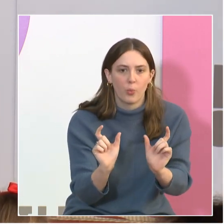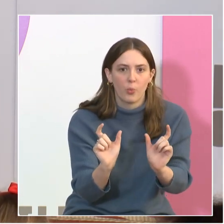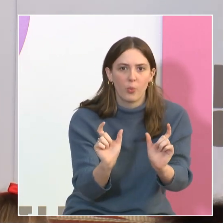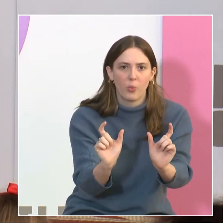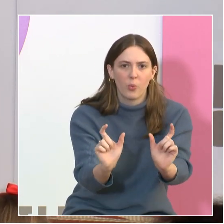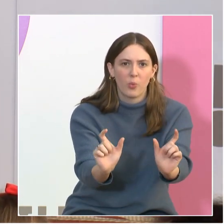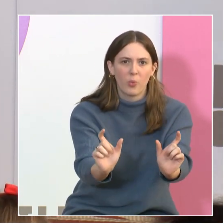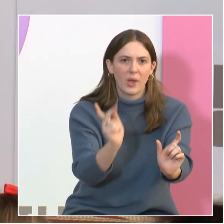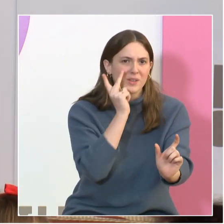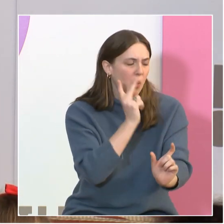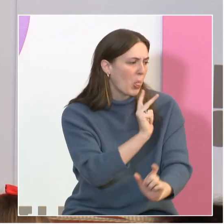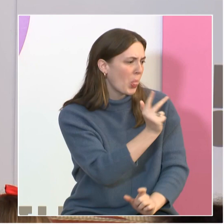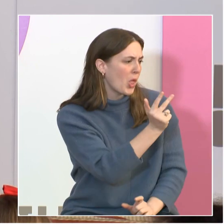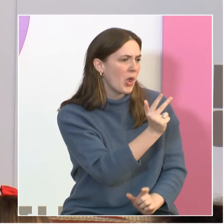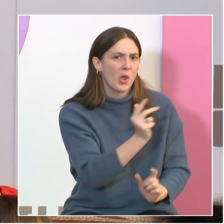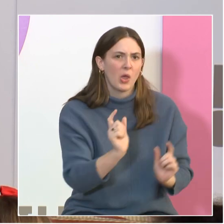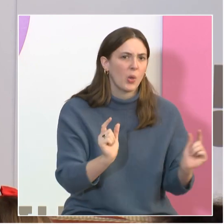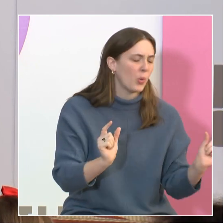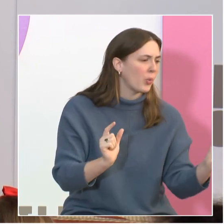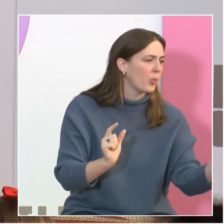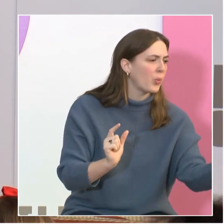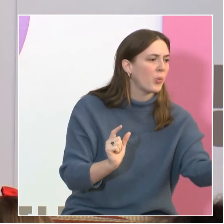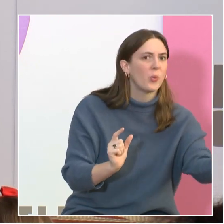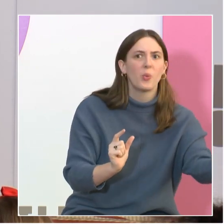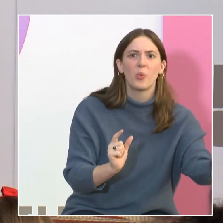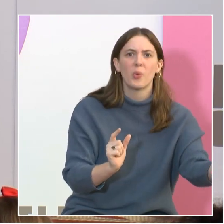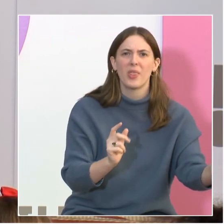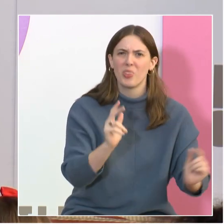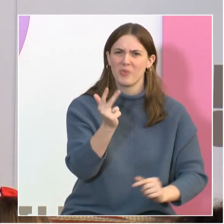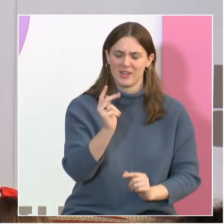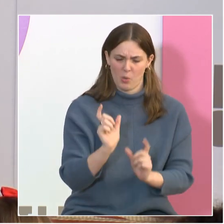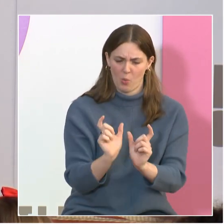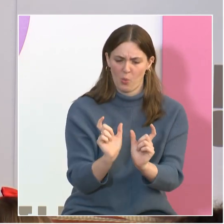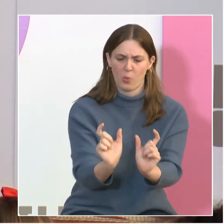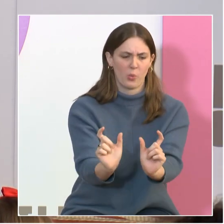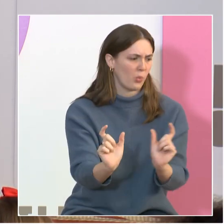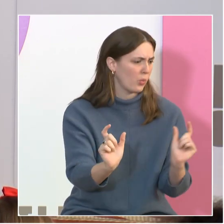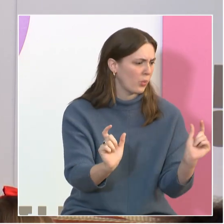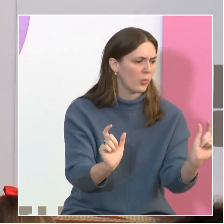the snow that made a new track.